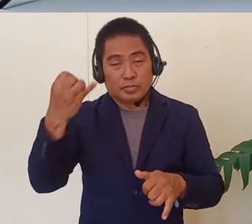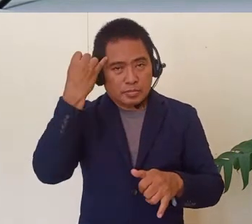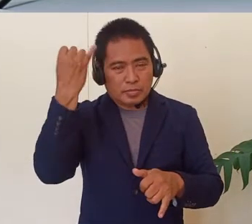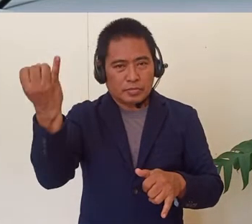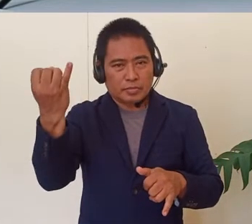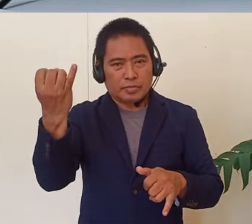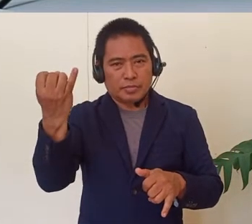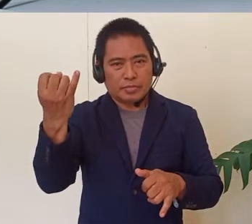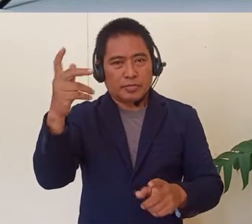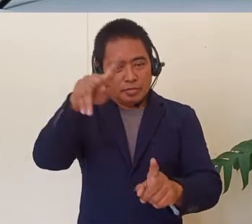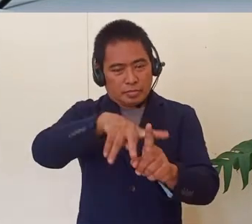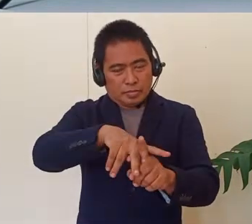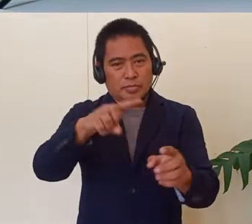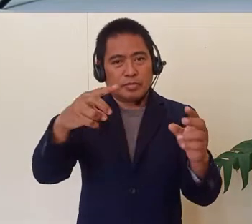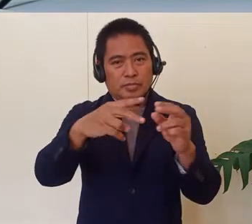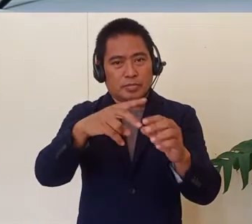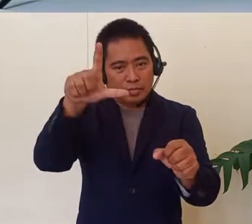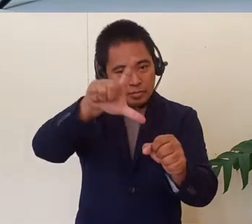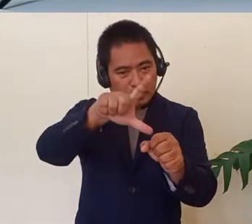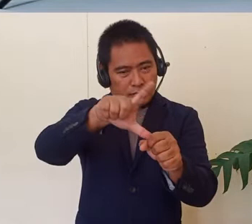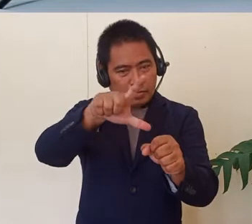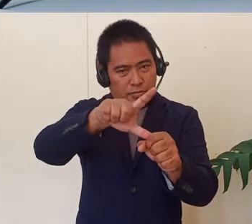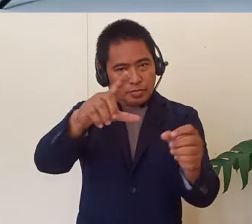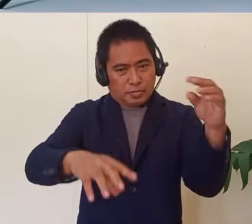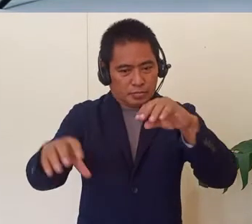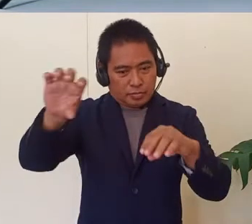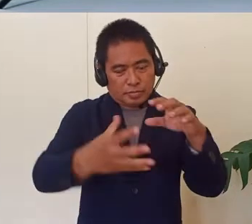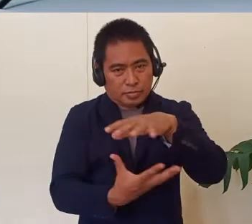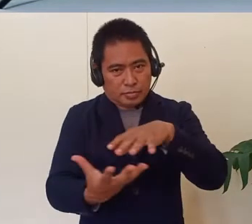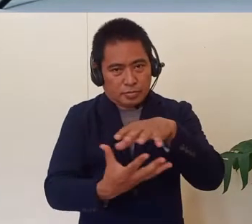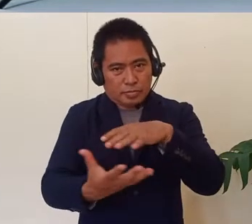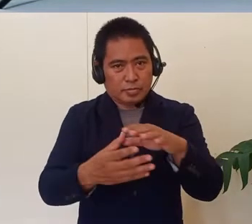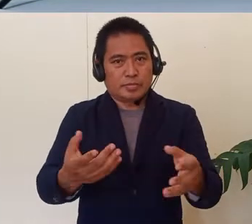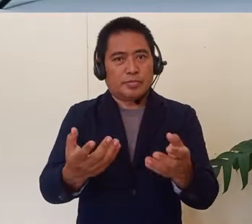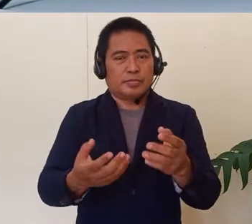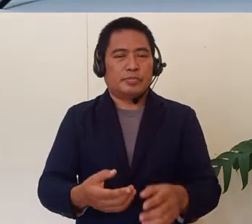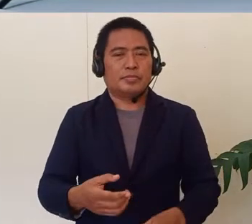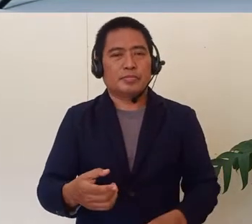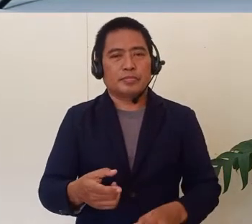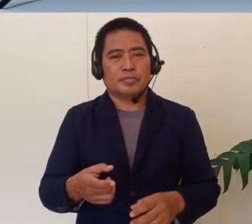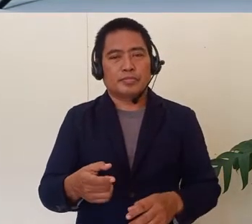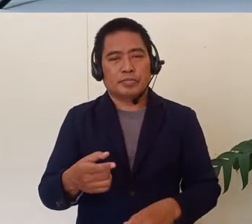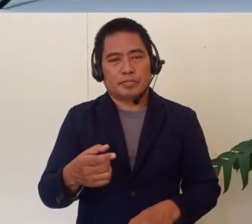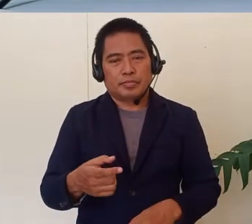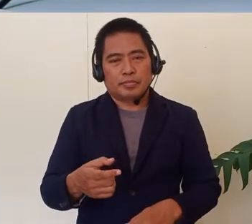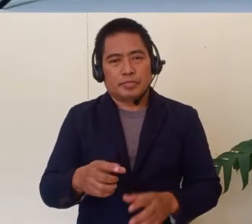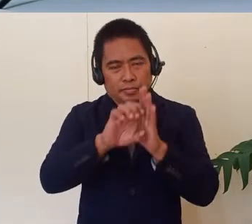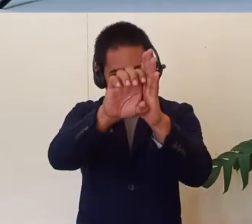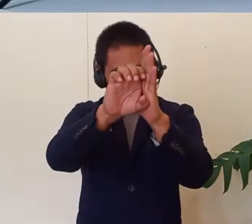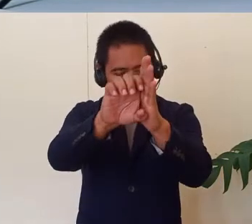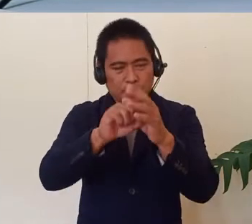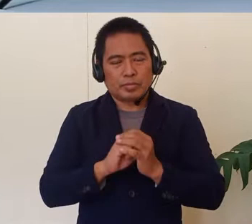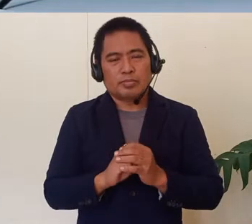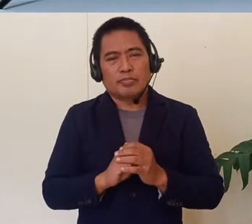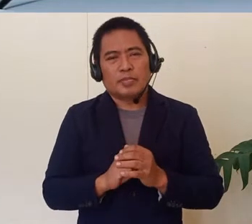time, let us take this example. We are going to make 2 glasses